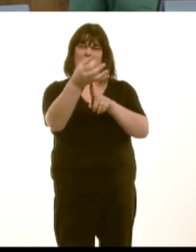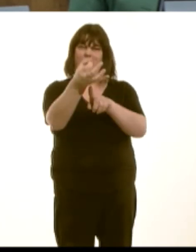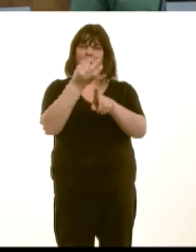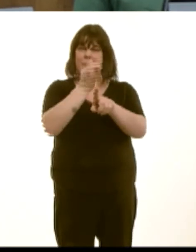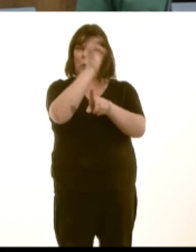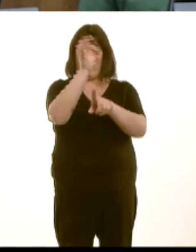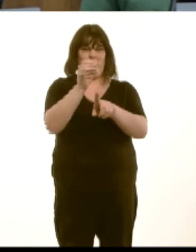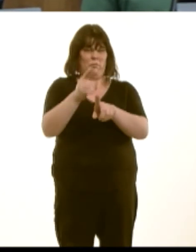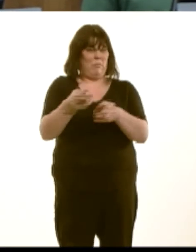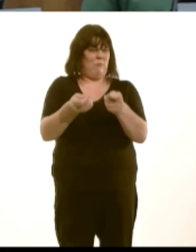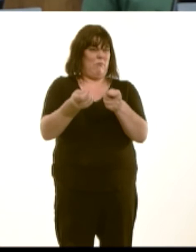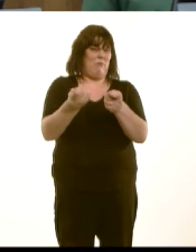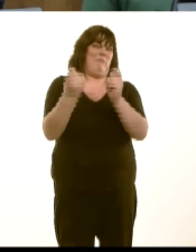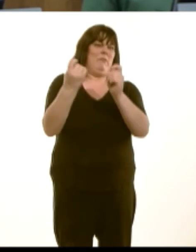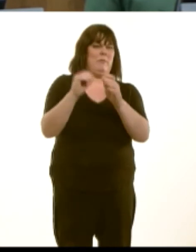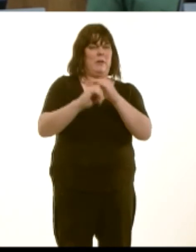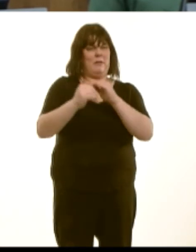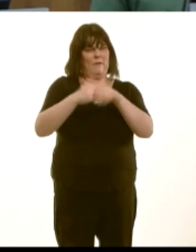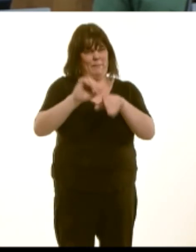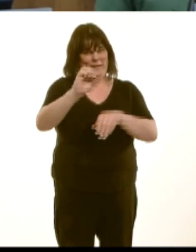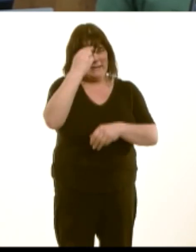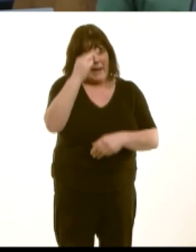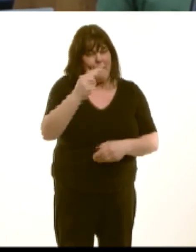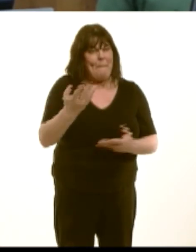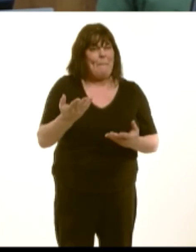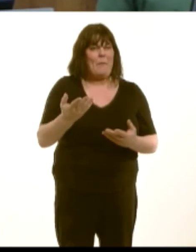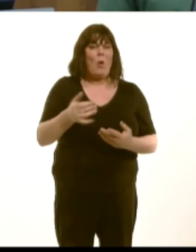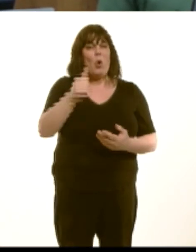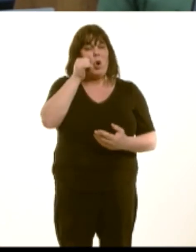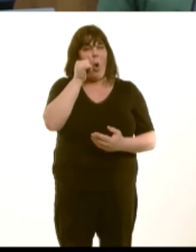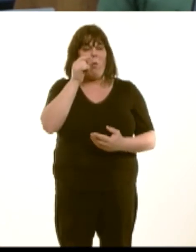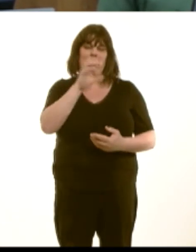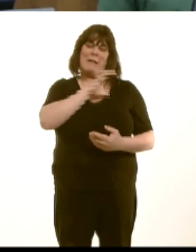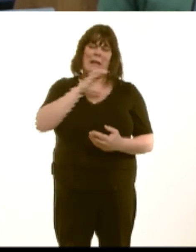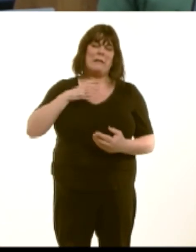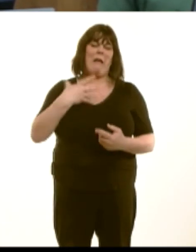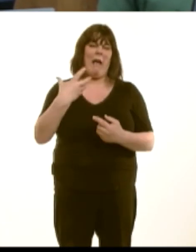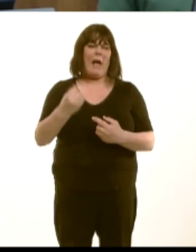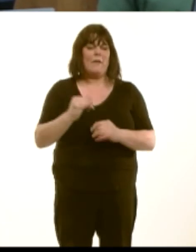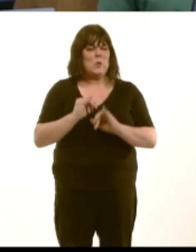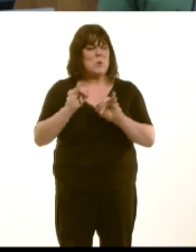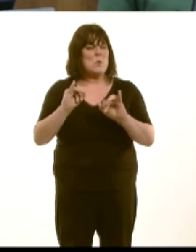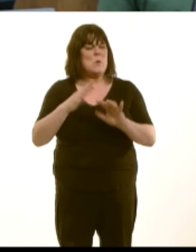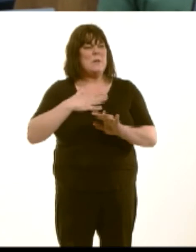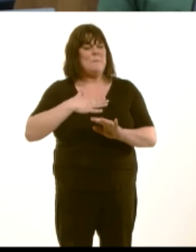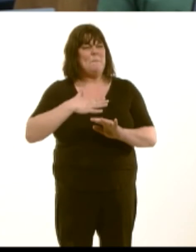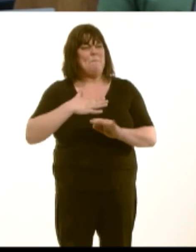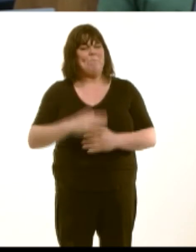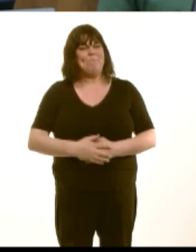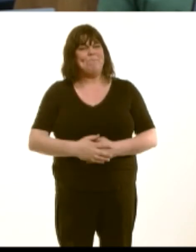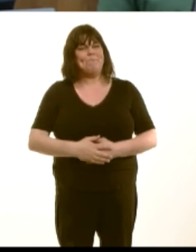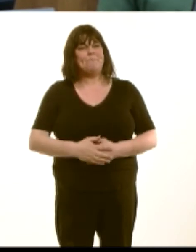are dealing with an individual who is suffering with a serious cancer. The point is, of course,